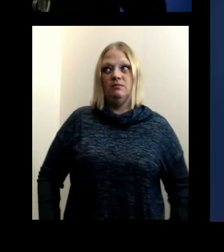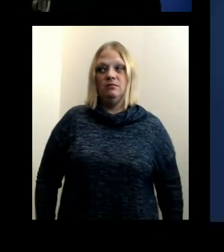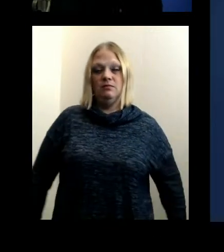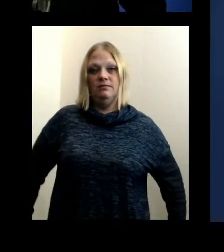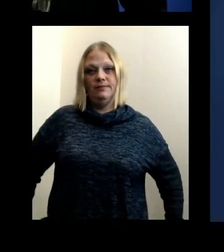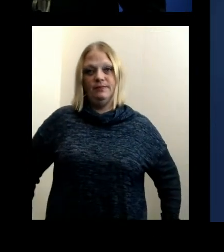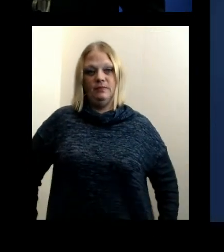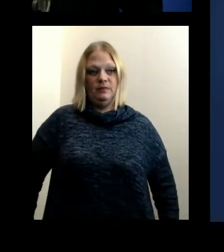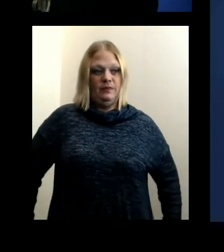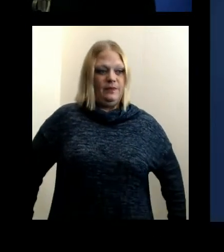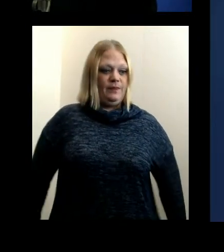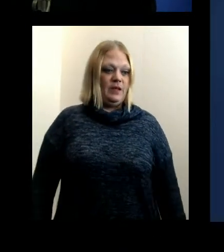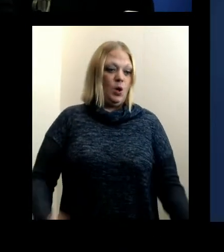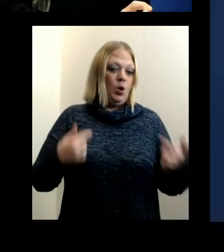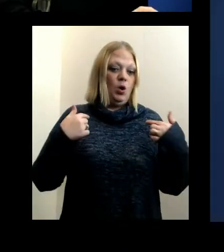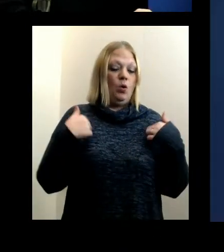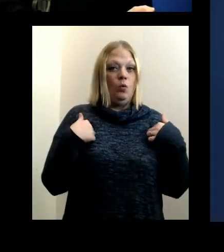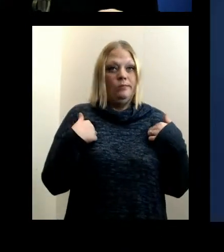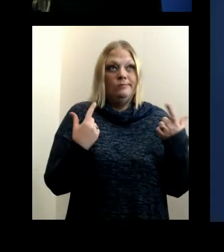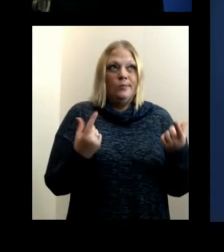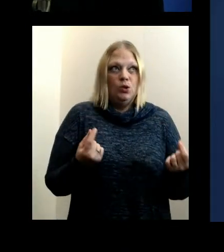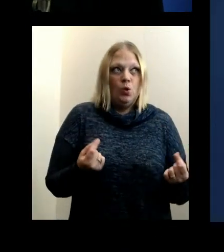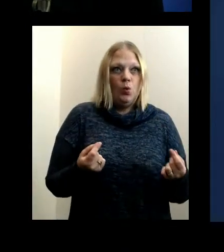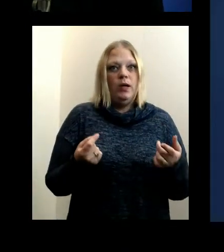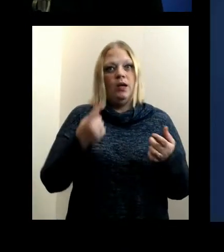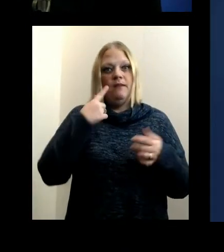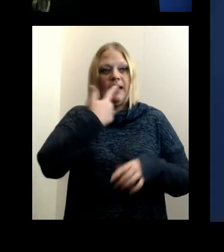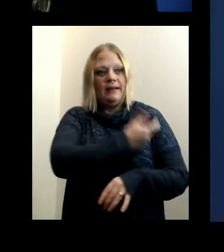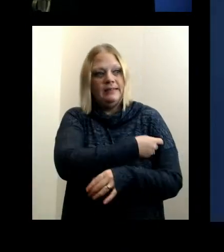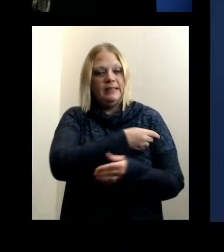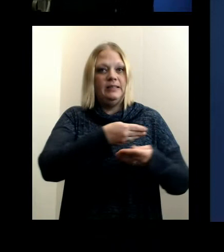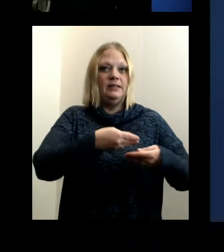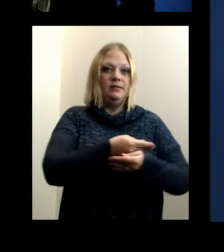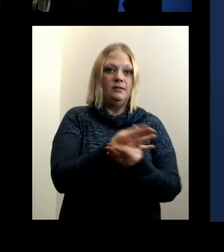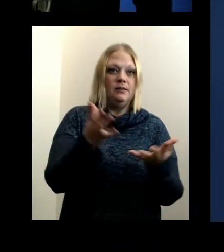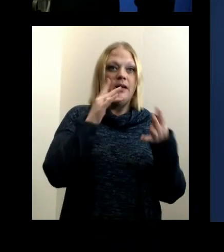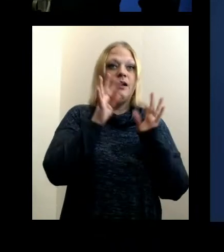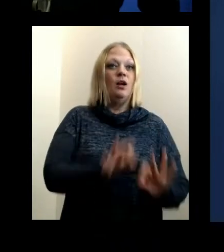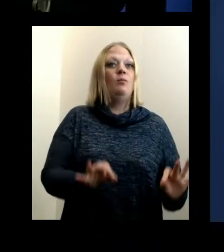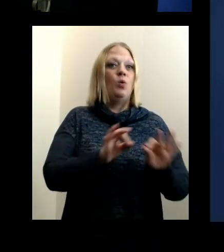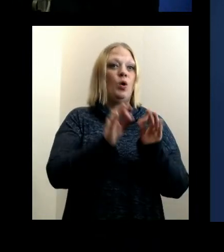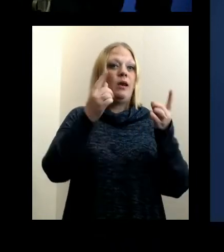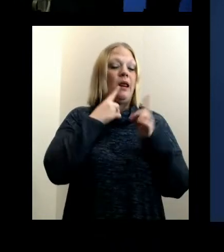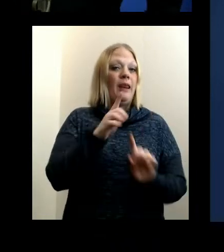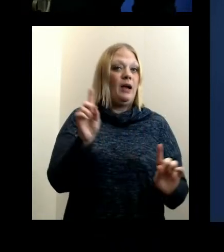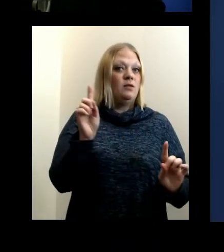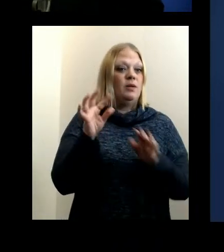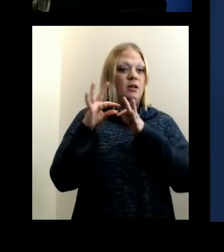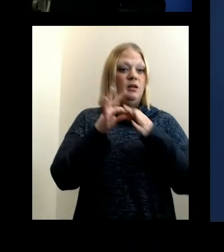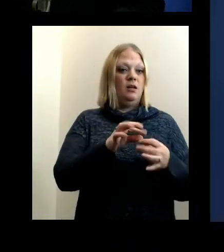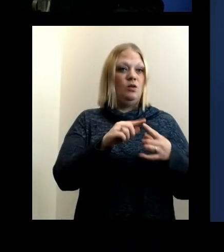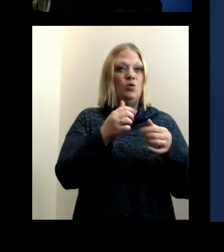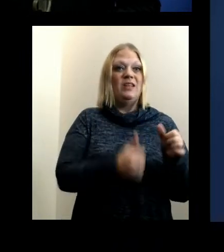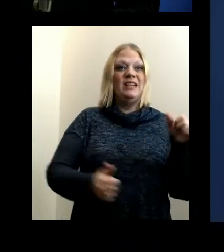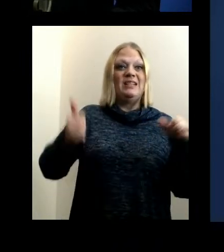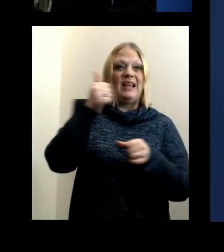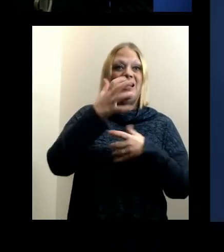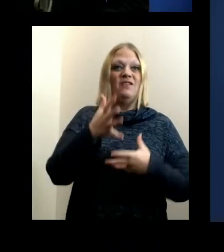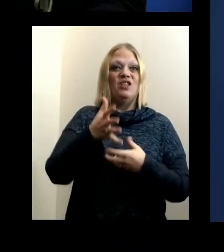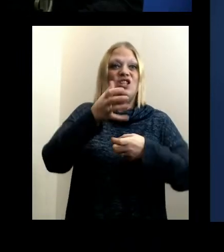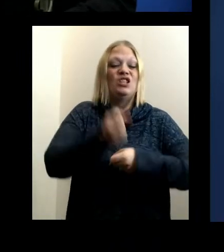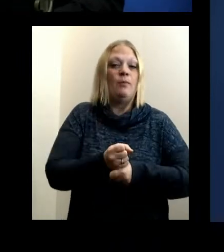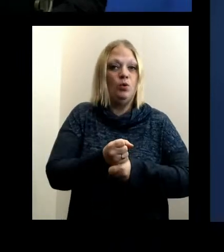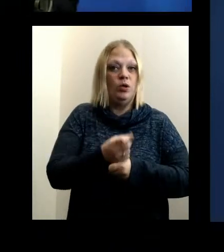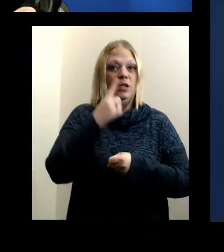and what we are doing with regards to vaccine delivery, including an important announcement with regards to the executive summary of our vaccine